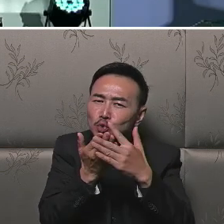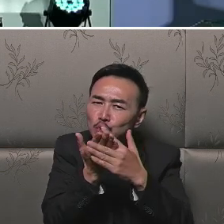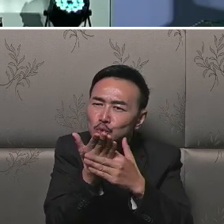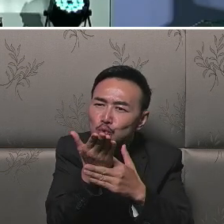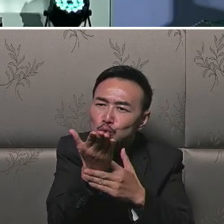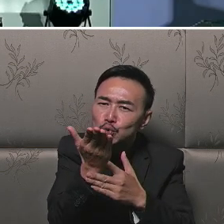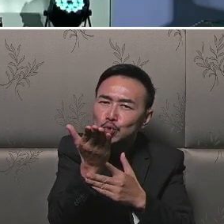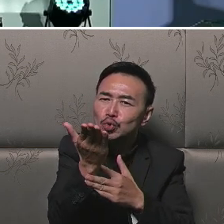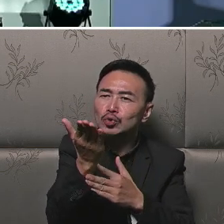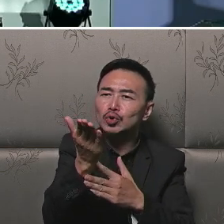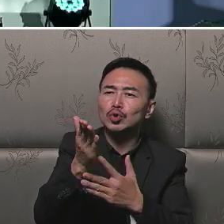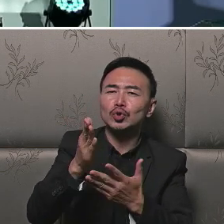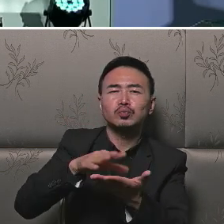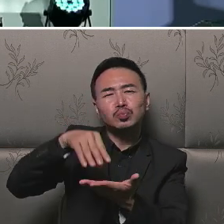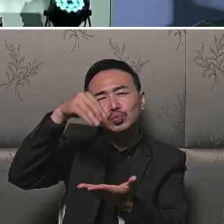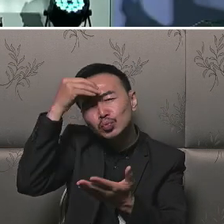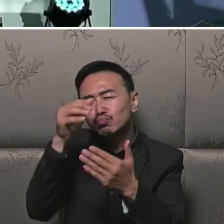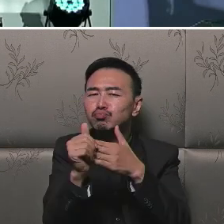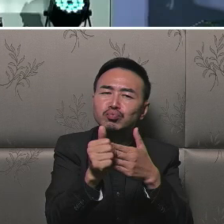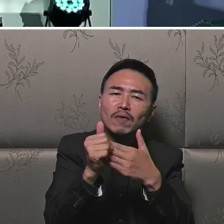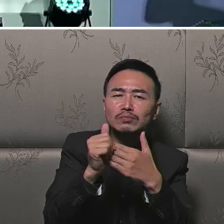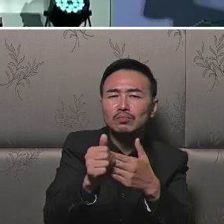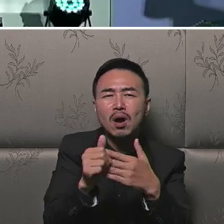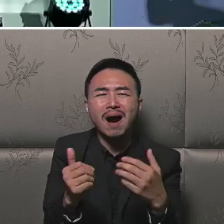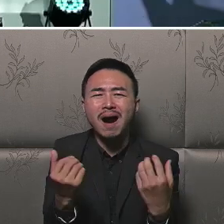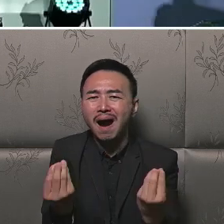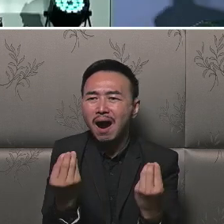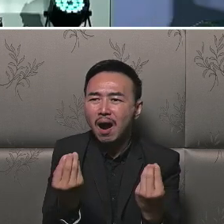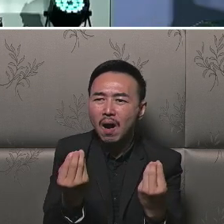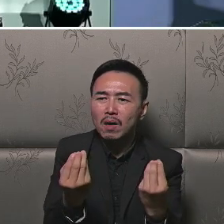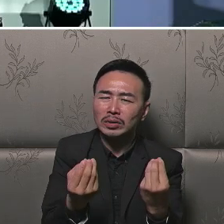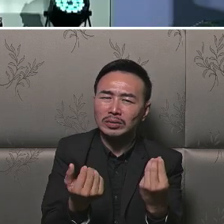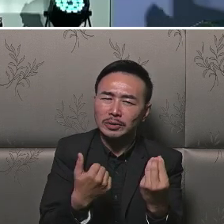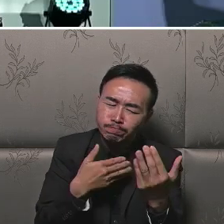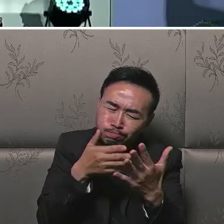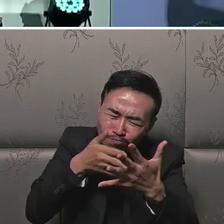How can we overcome the limitations of flexible learning streams?